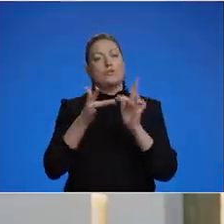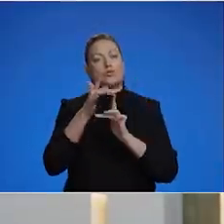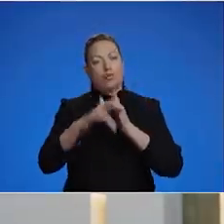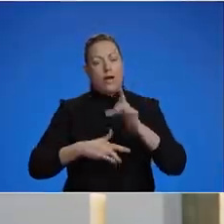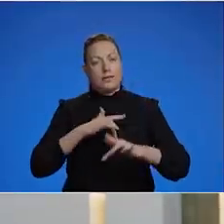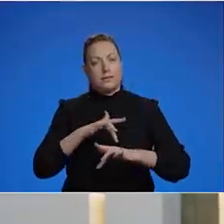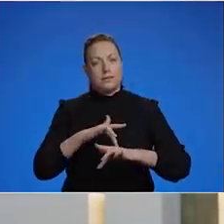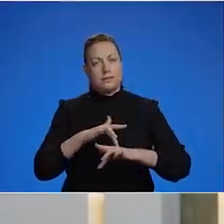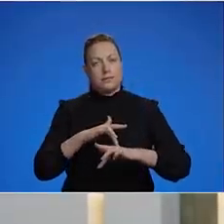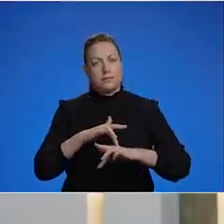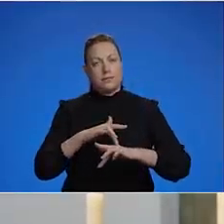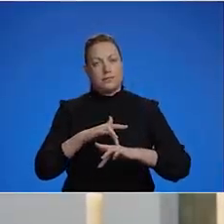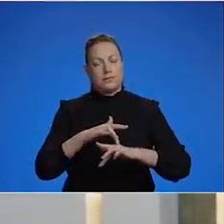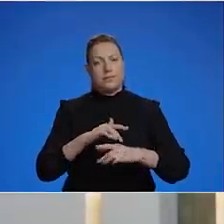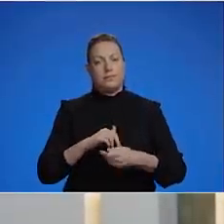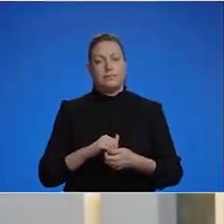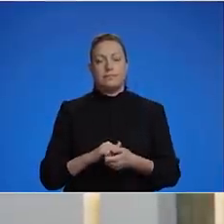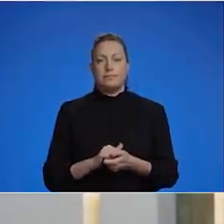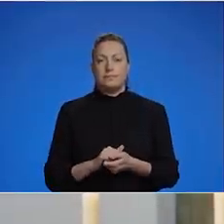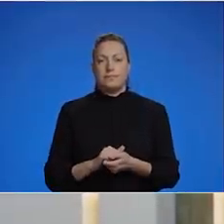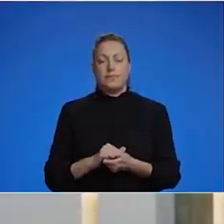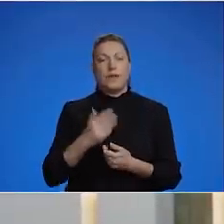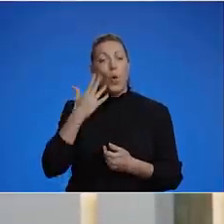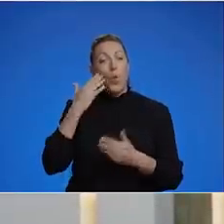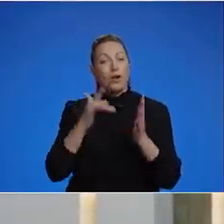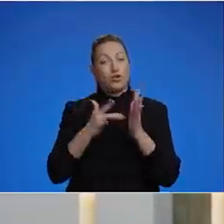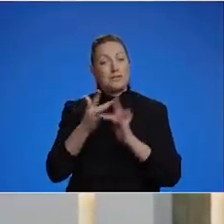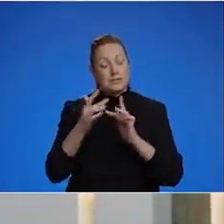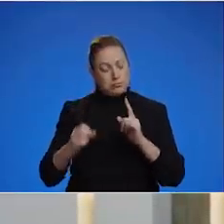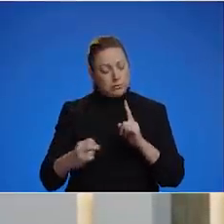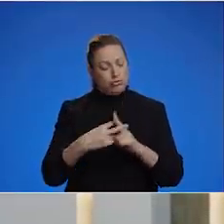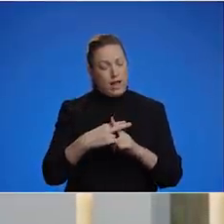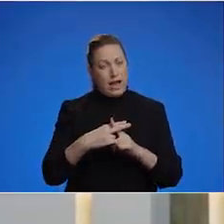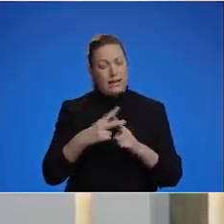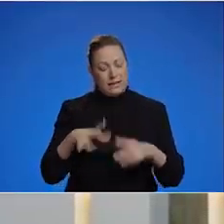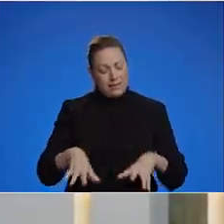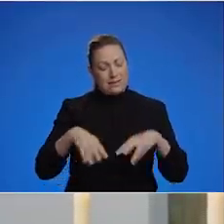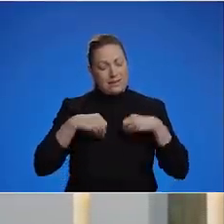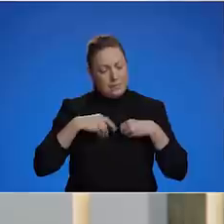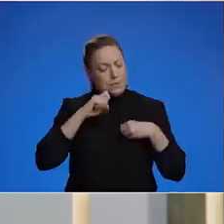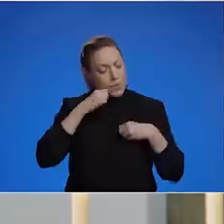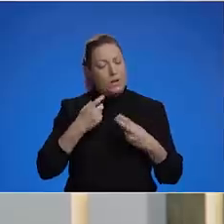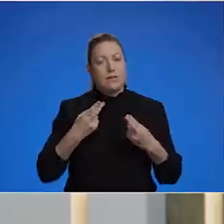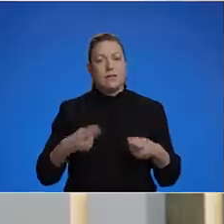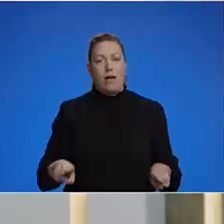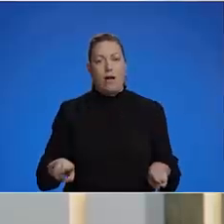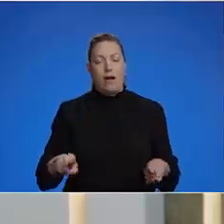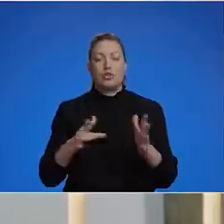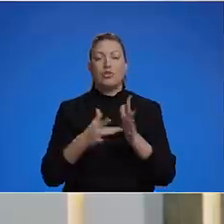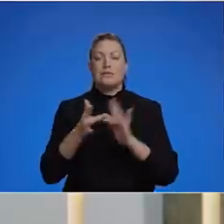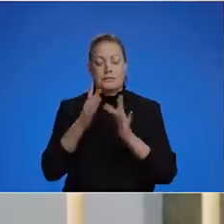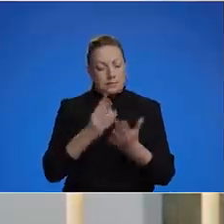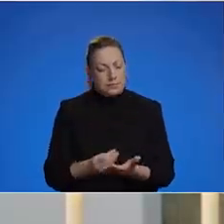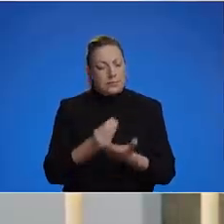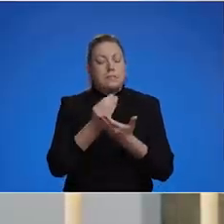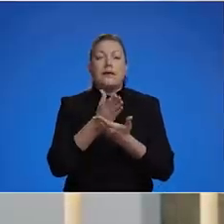Christ. At the time he was betrayed and entered willingly into his passion, he took bread